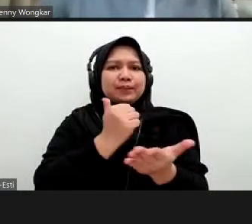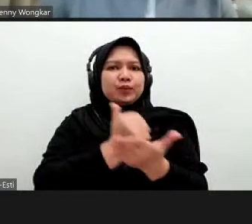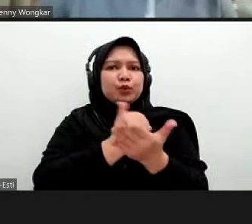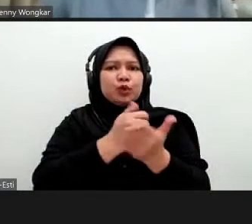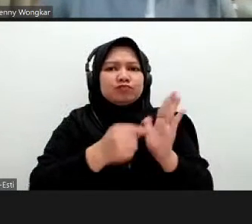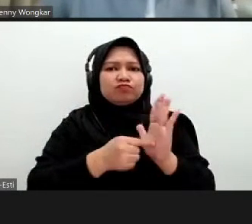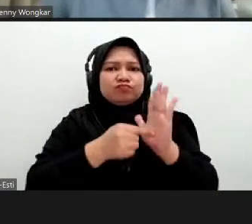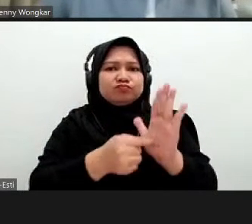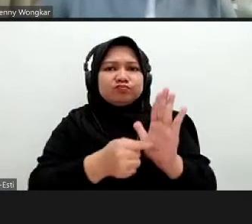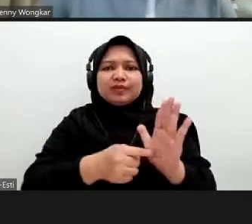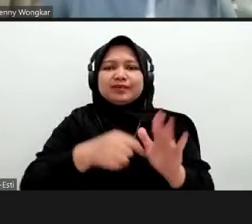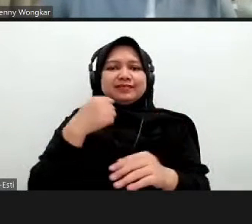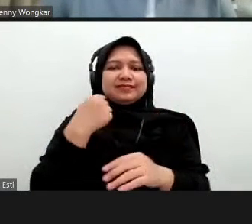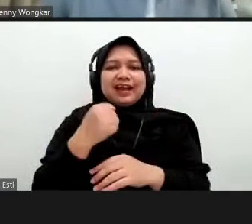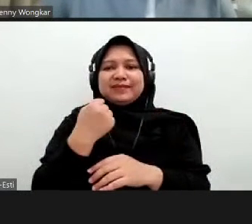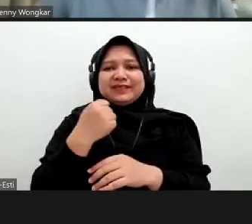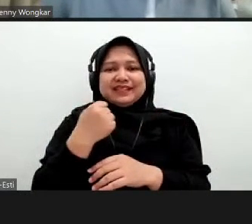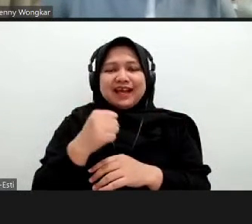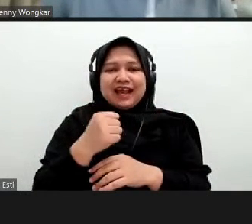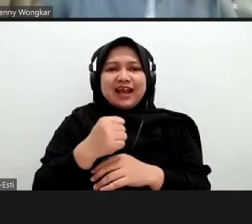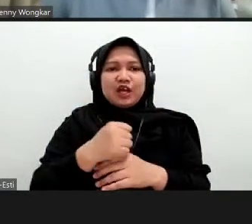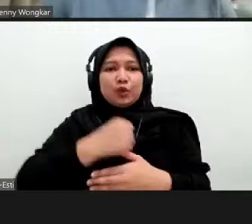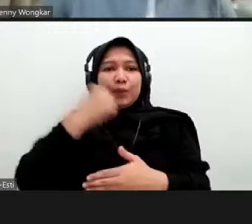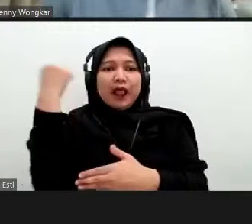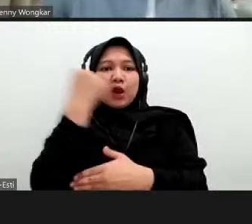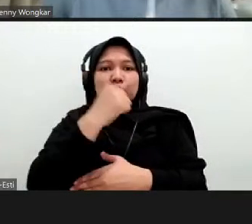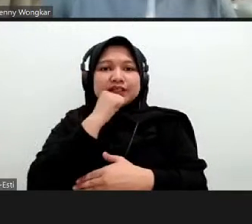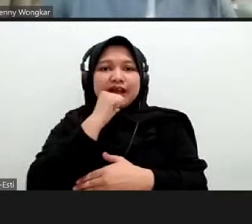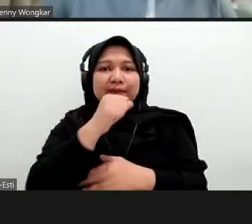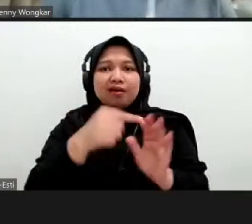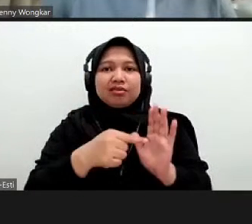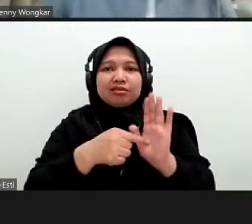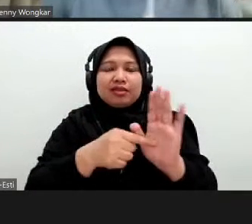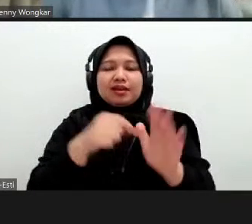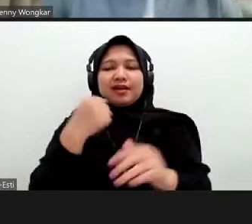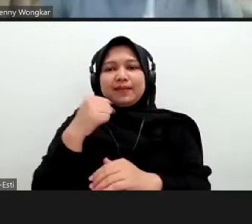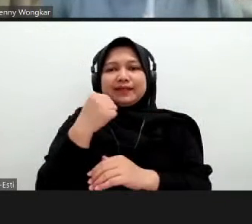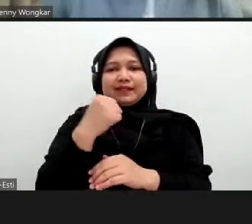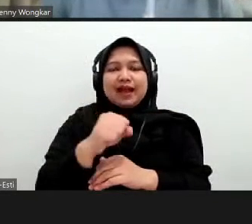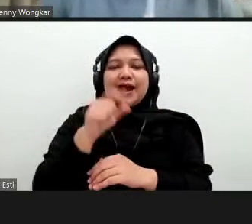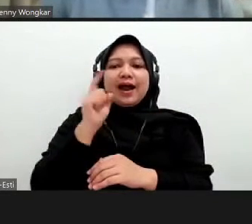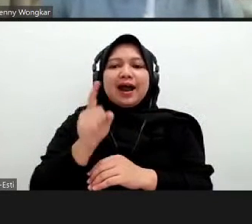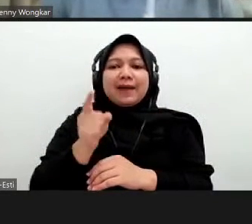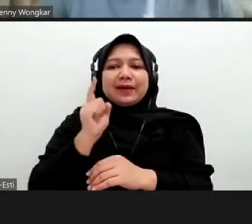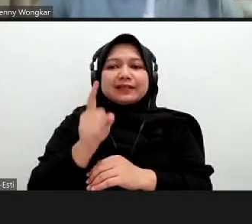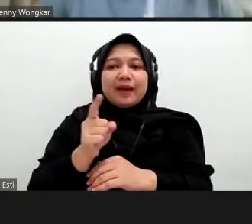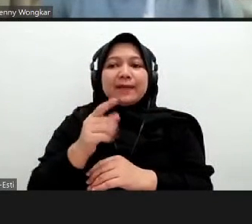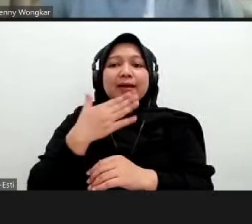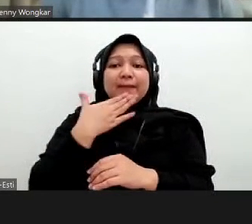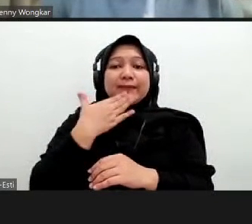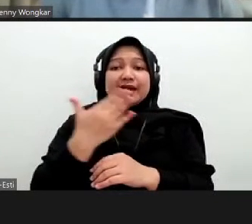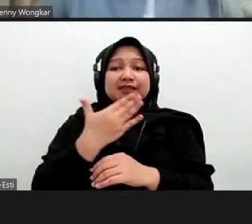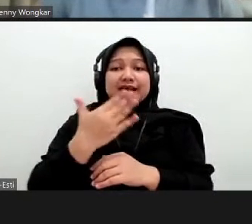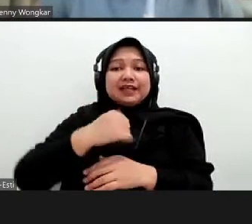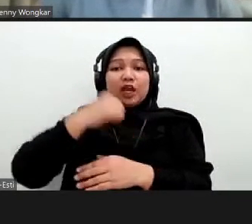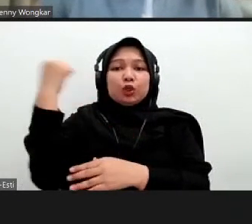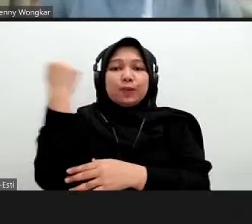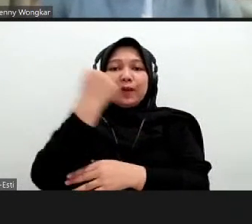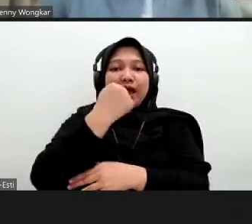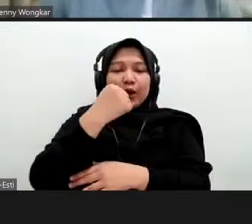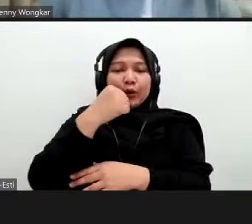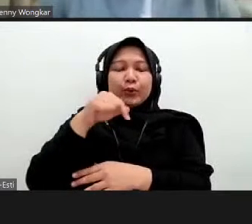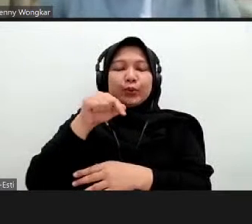proof, which is really pointing that this is the perpetrators. Because sometimes